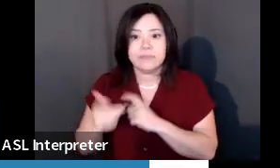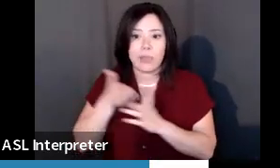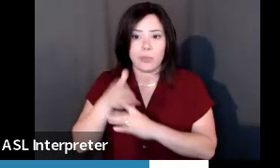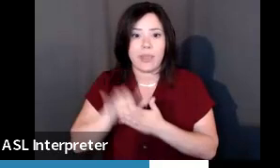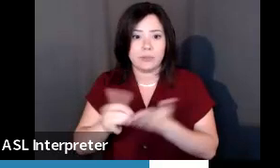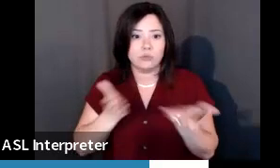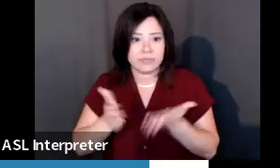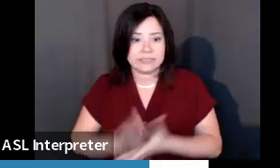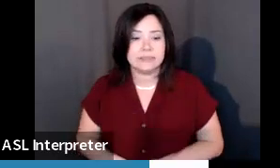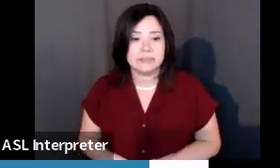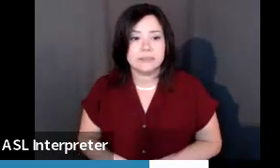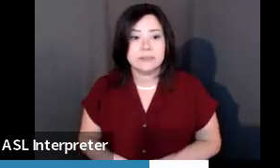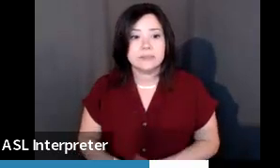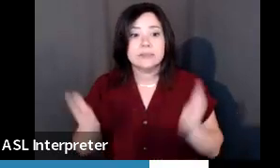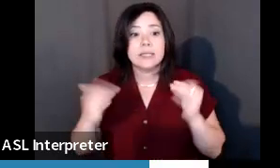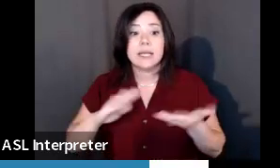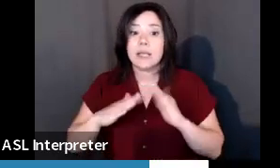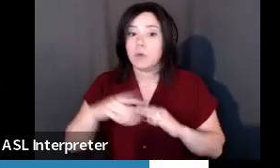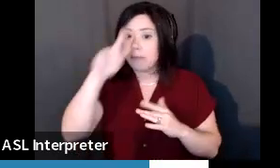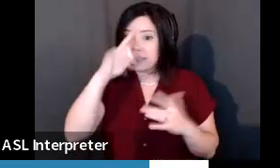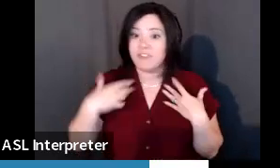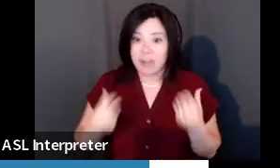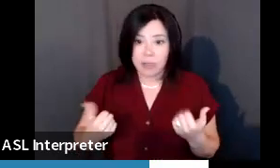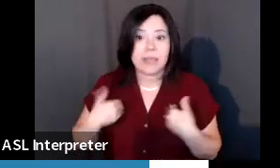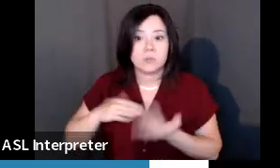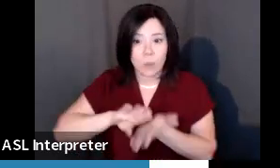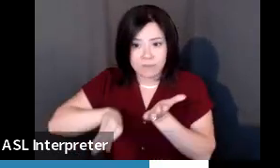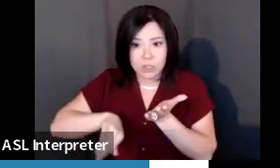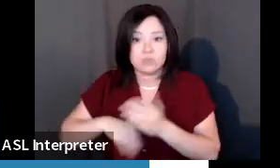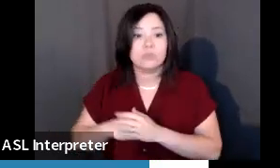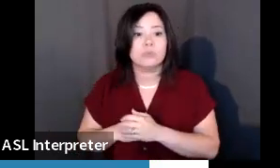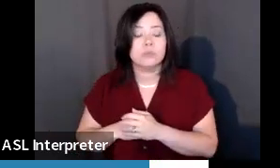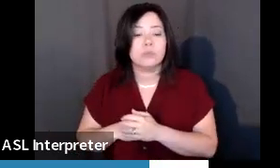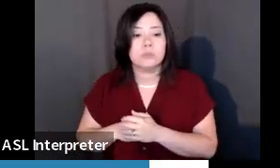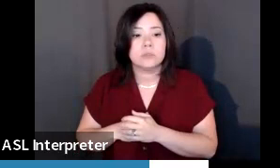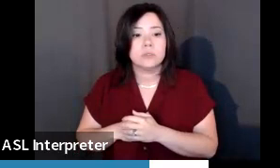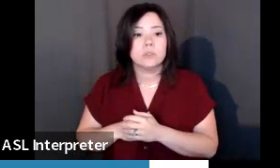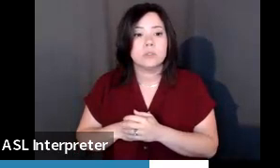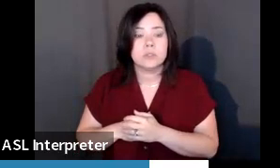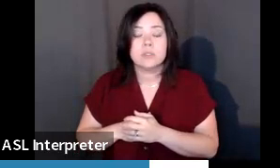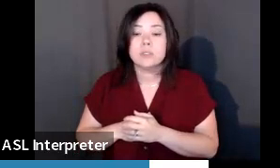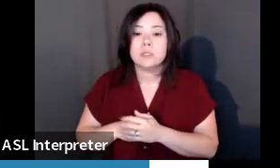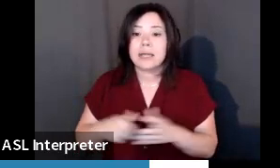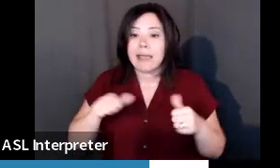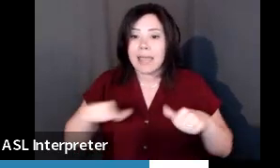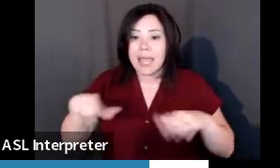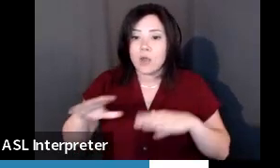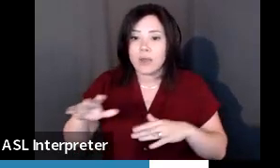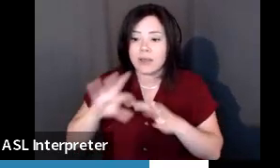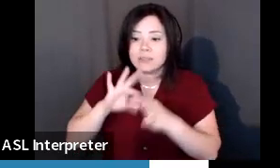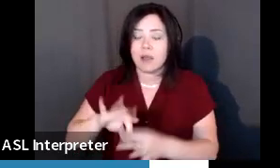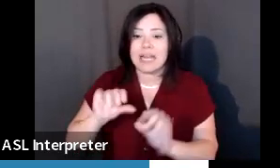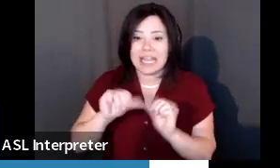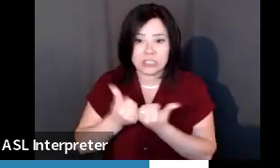service. Community mental health has waivers. And then certainly areas on agency are a great